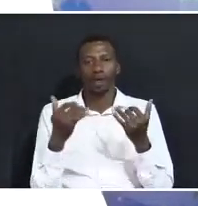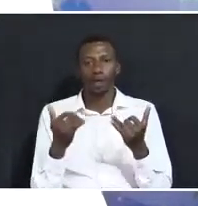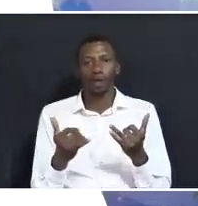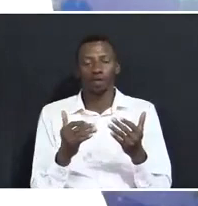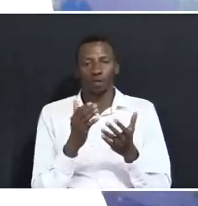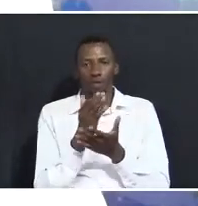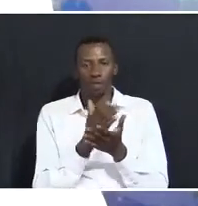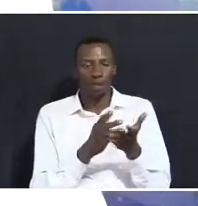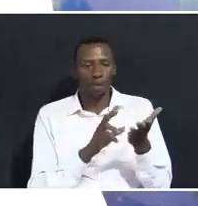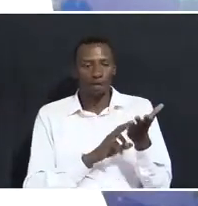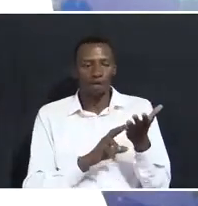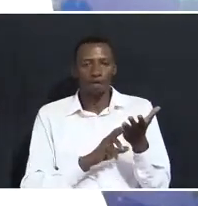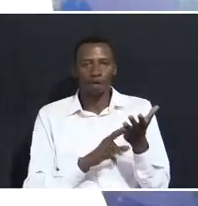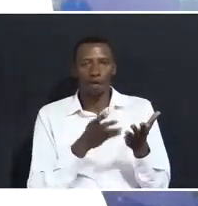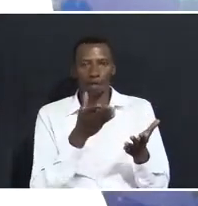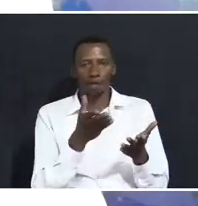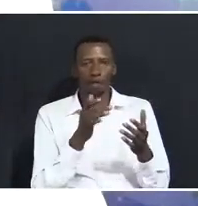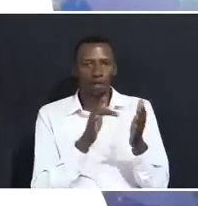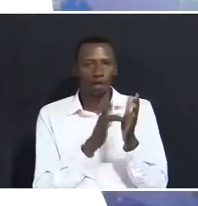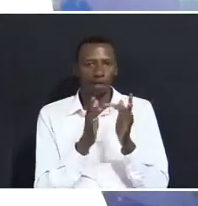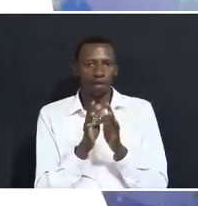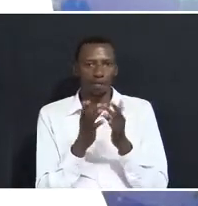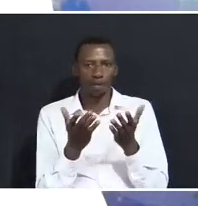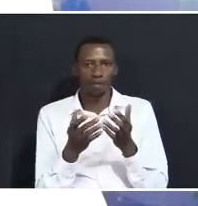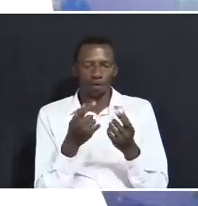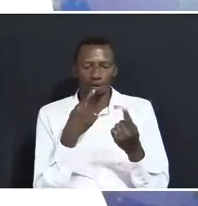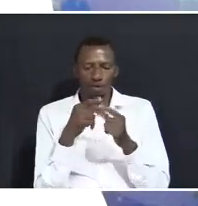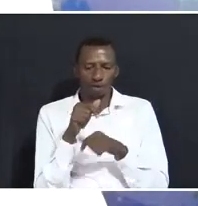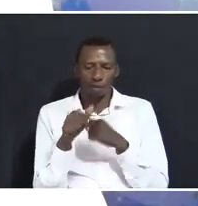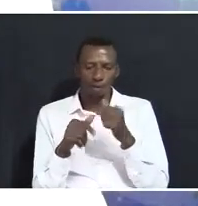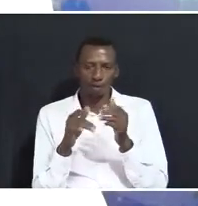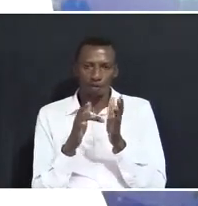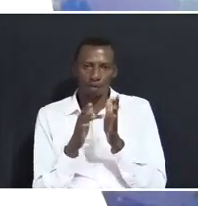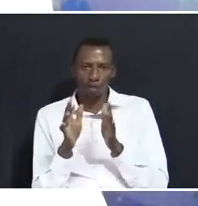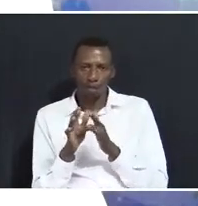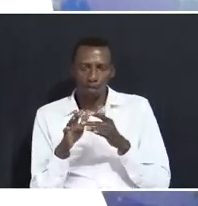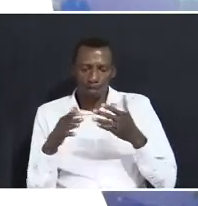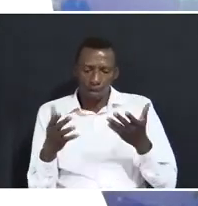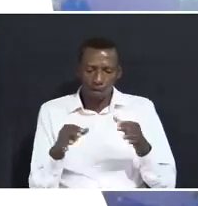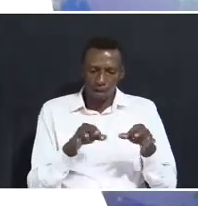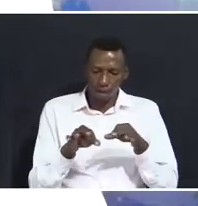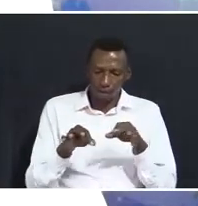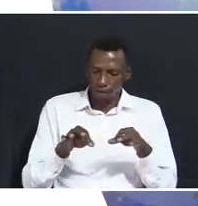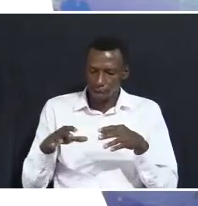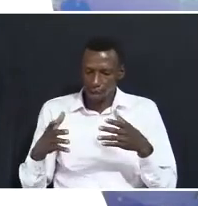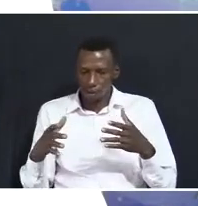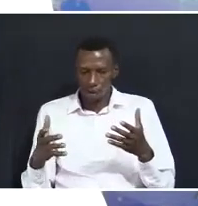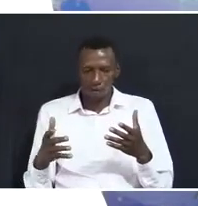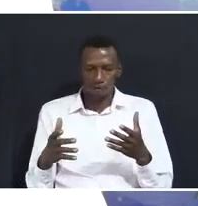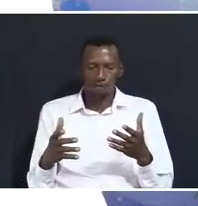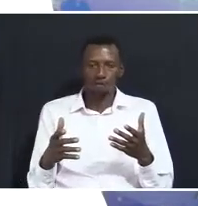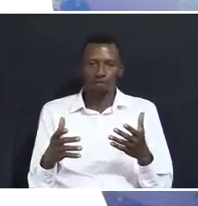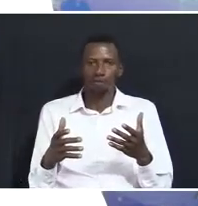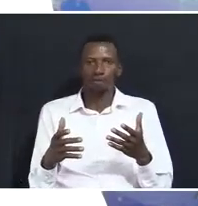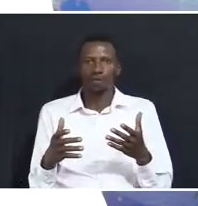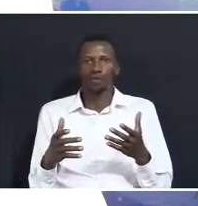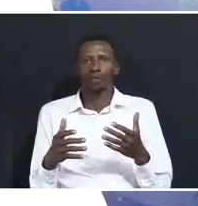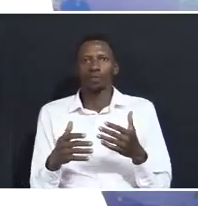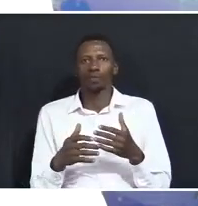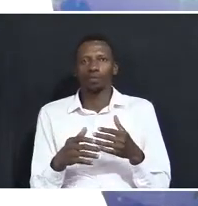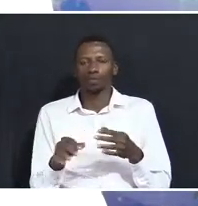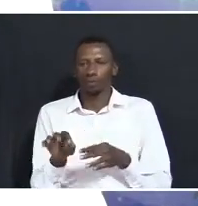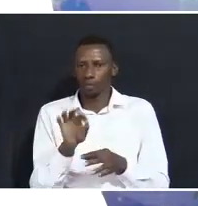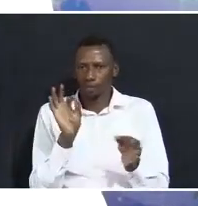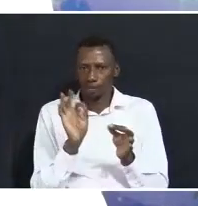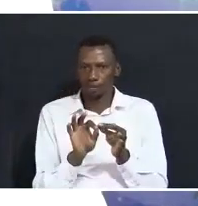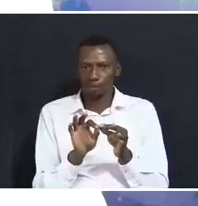scriptures in the Bible that talks about Jesus and how they were revealed exactly as they, how they turned out to be exactly